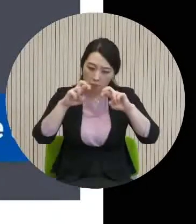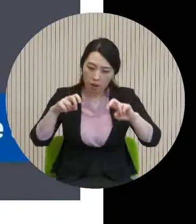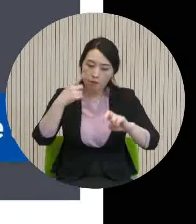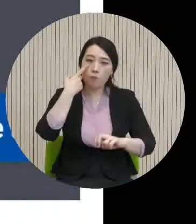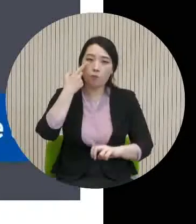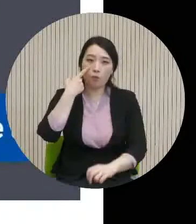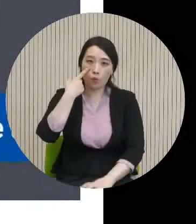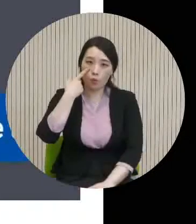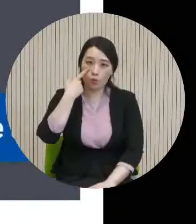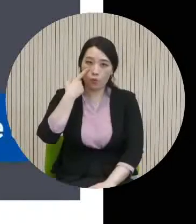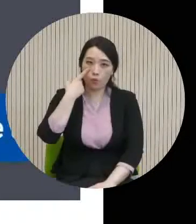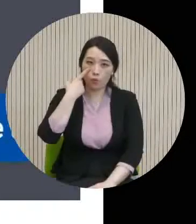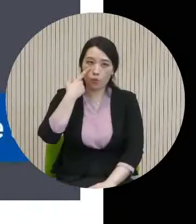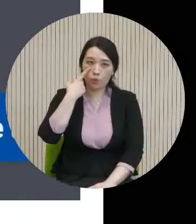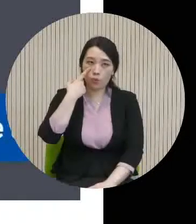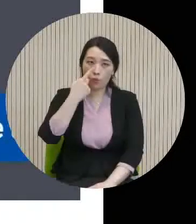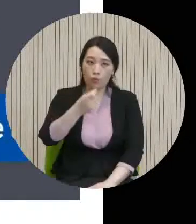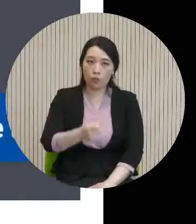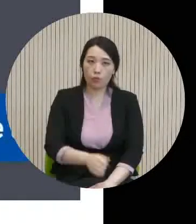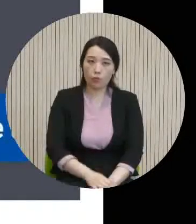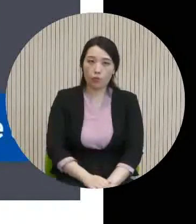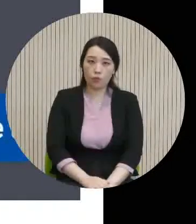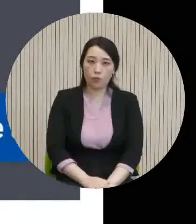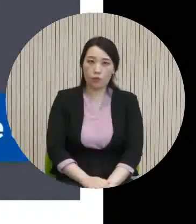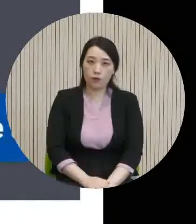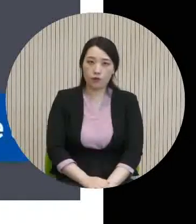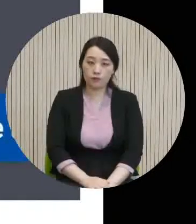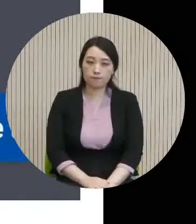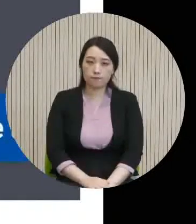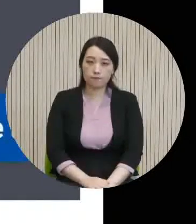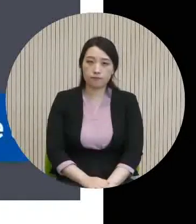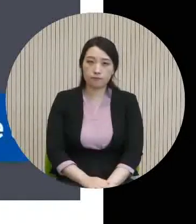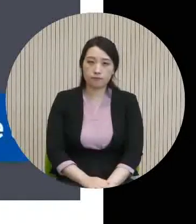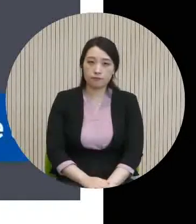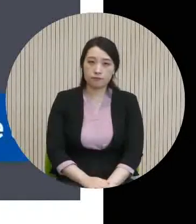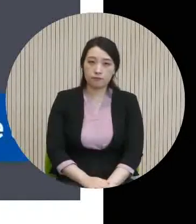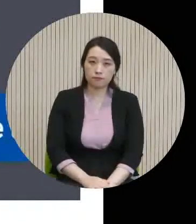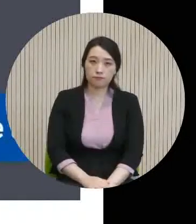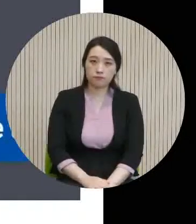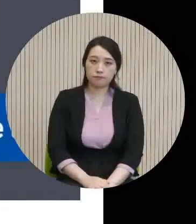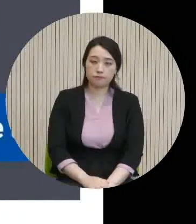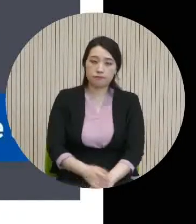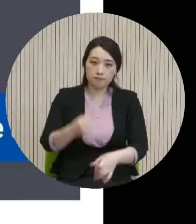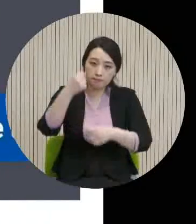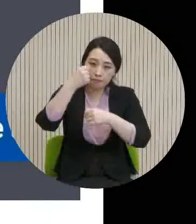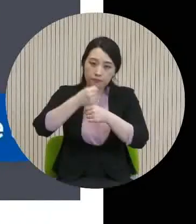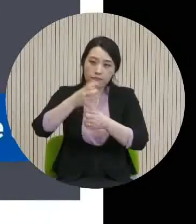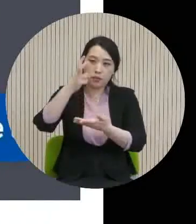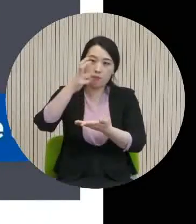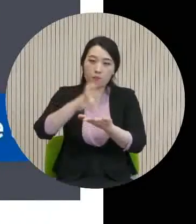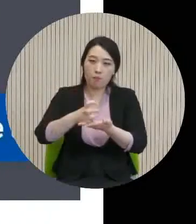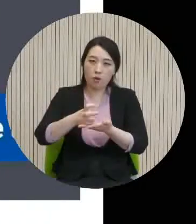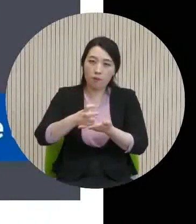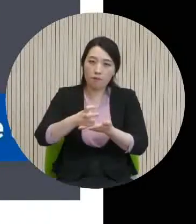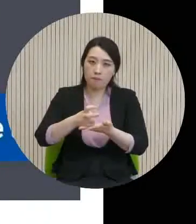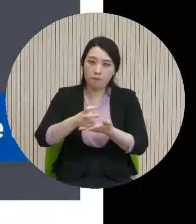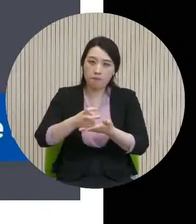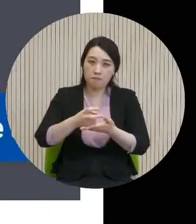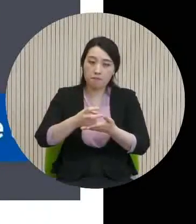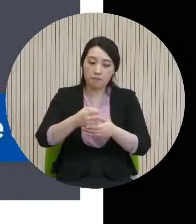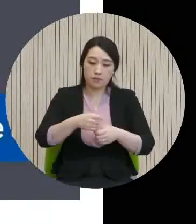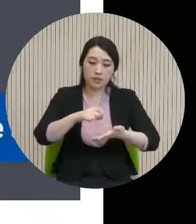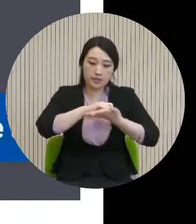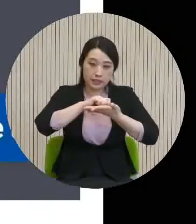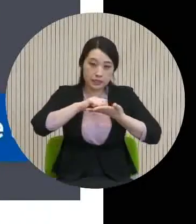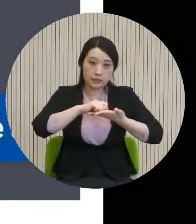copyright law has seen it fit to give a monopoly right to creators for a